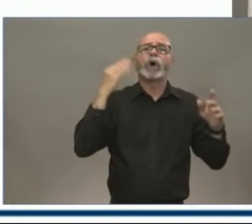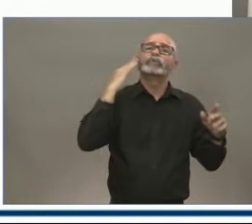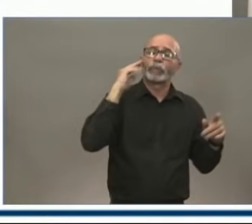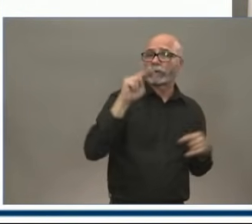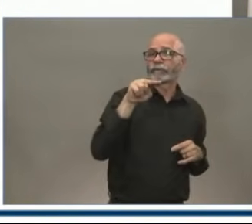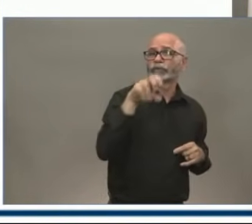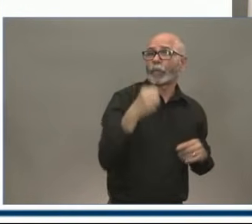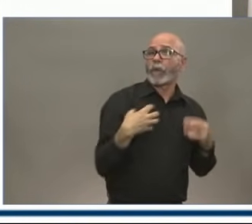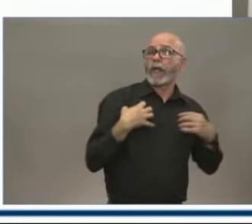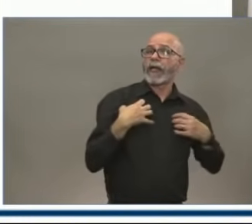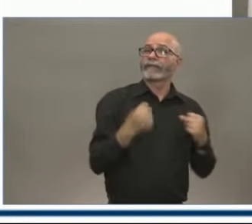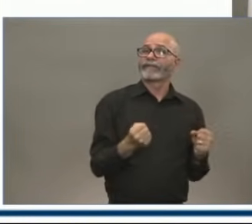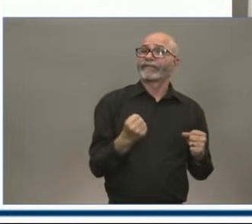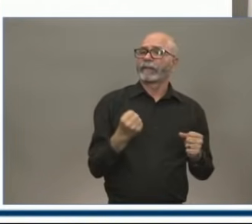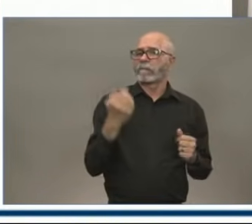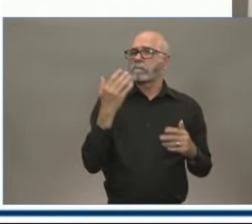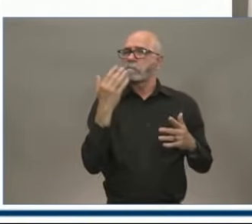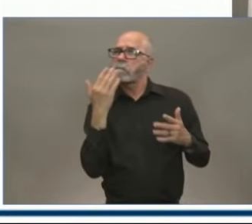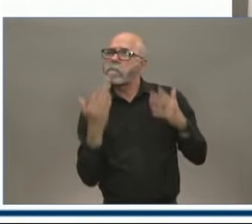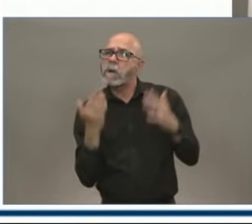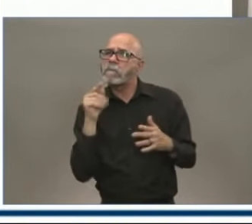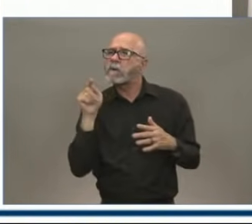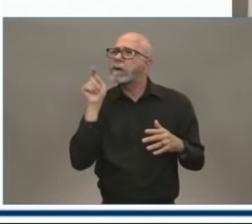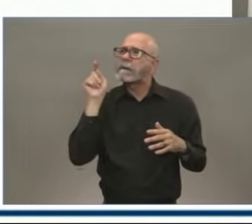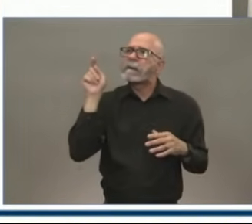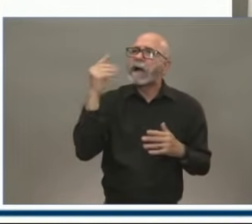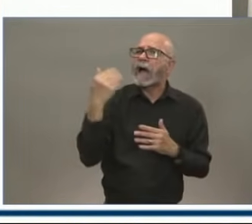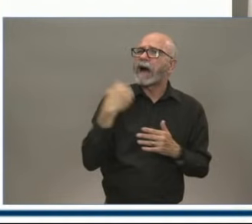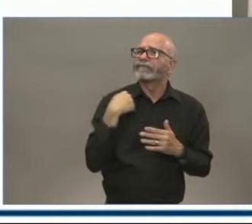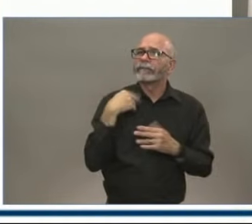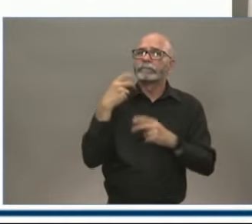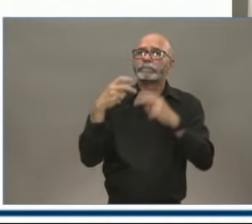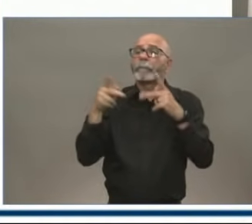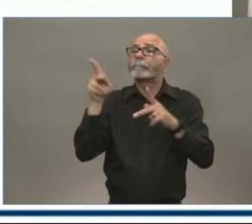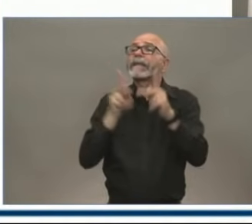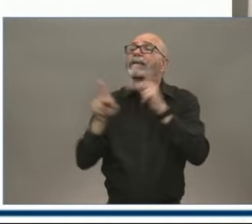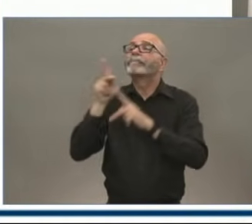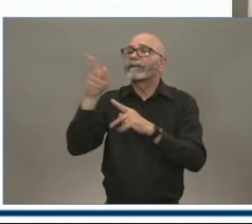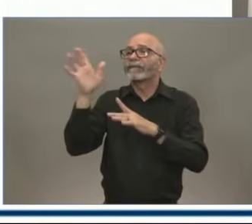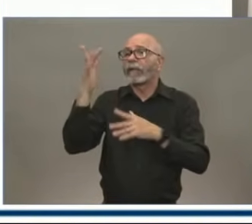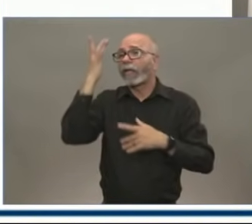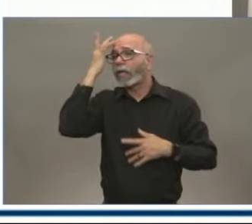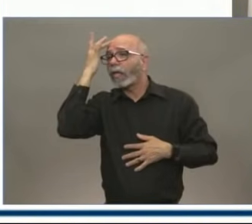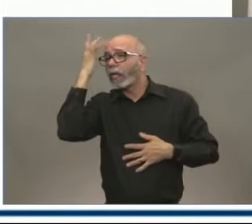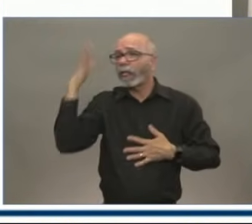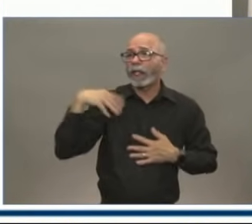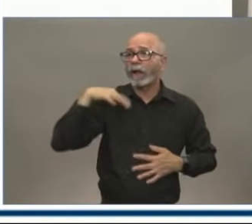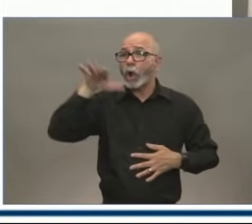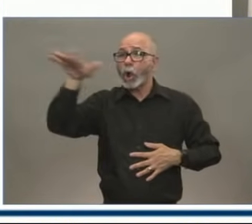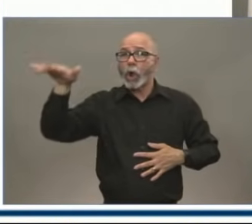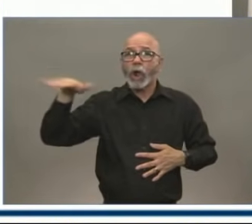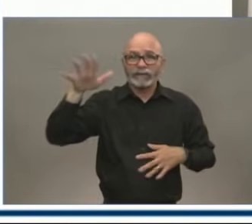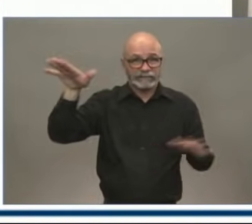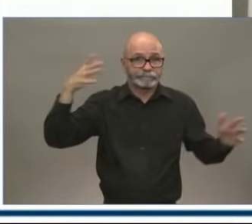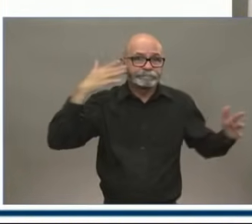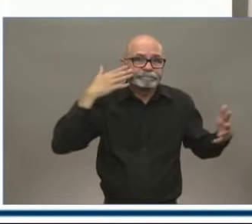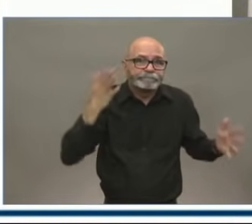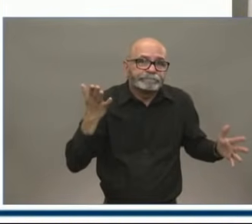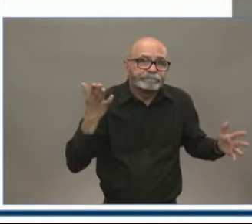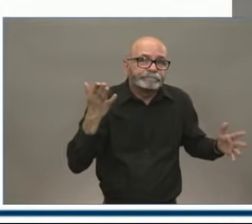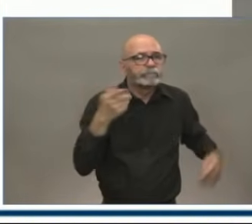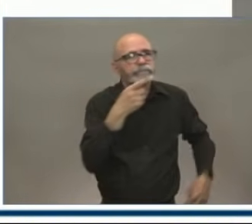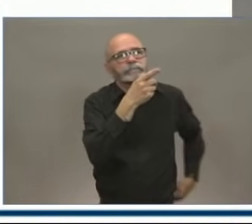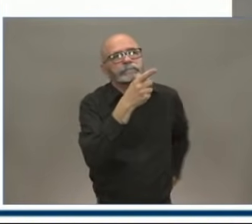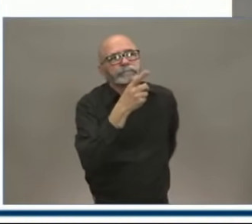6 active cases among healthcare workers within their organization. So that asymptomatic testing is for long-term